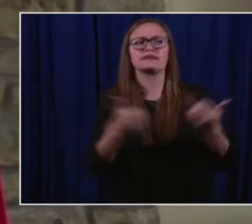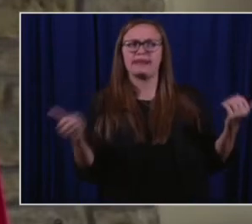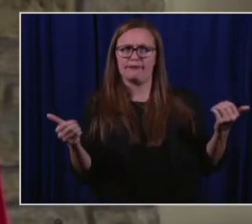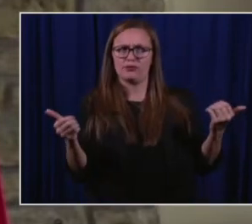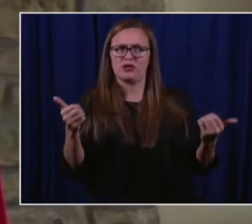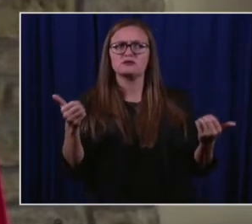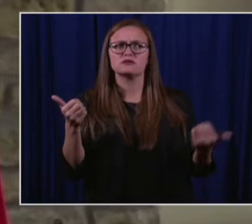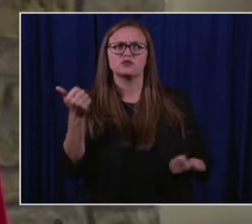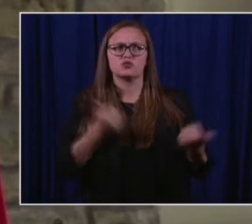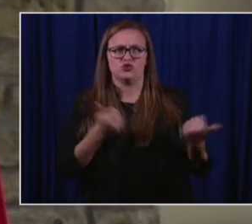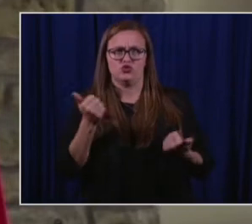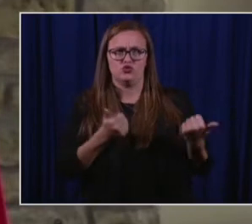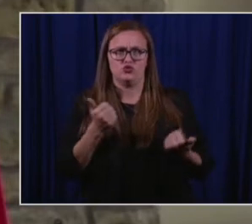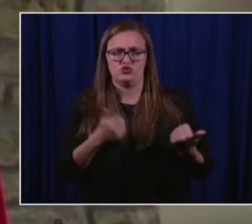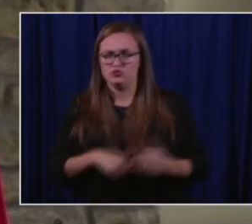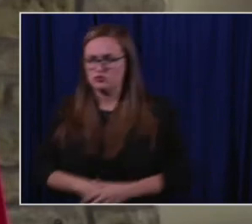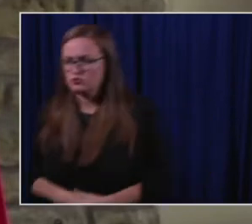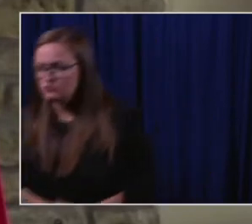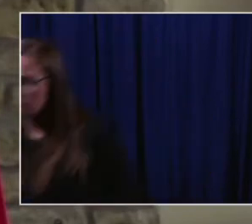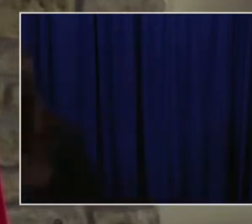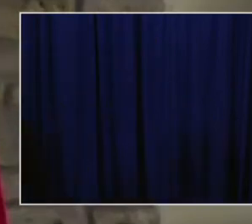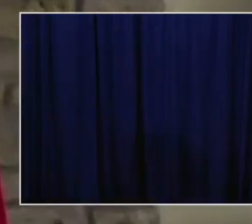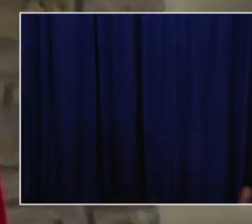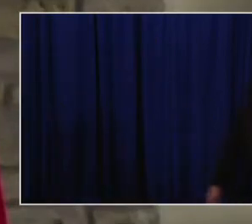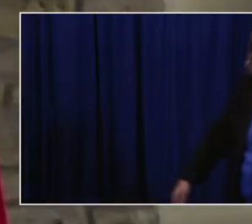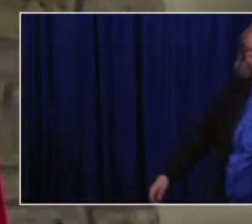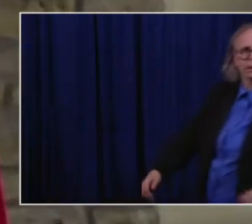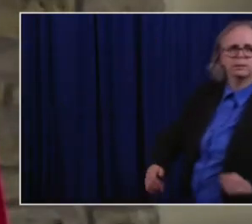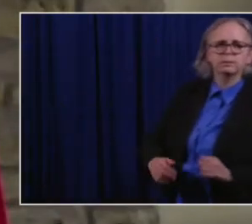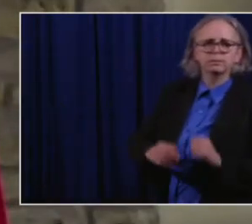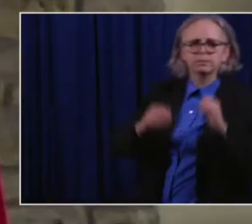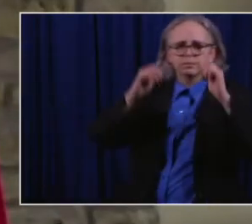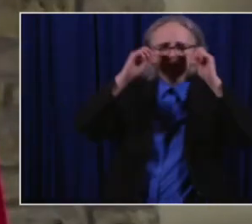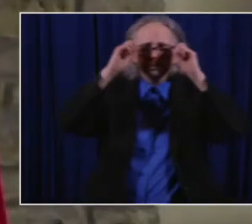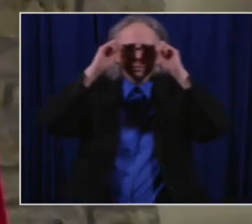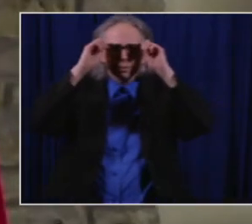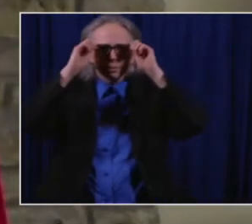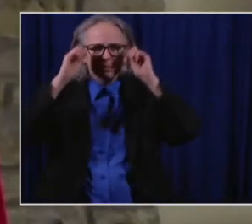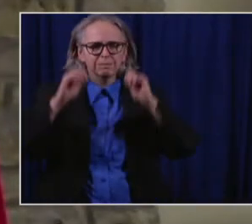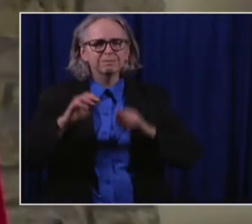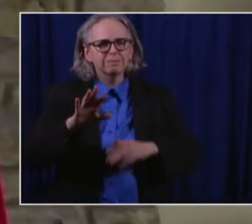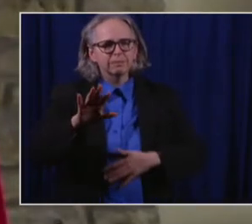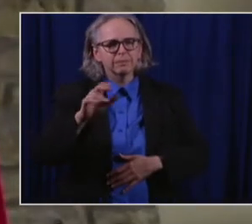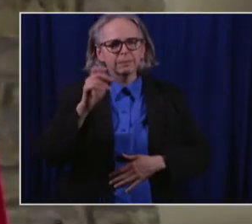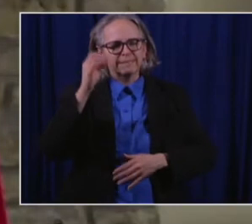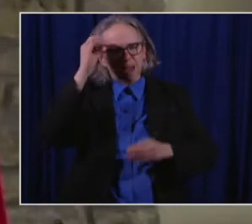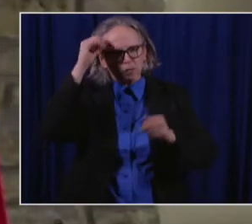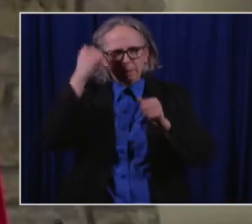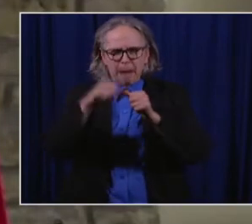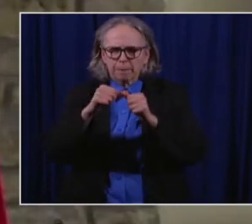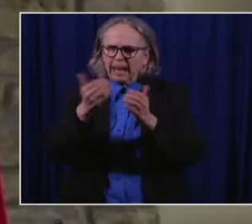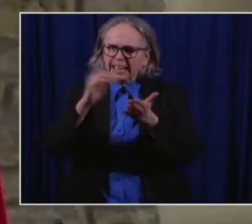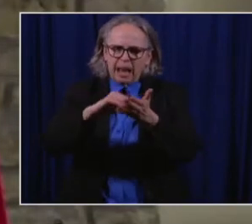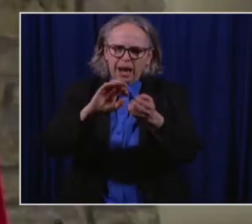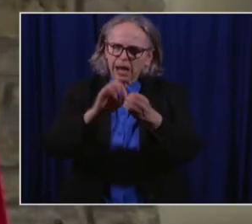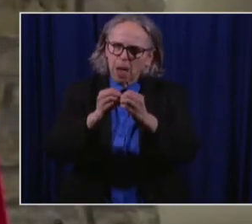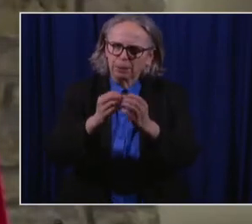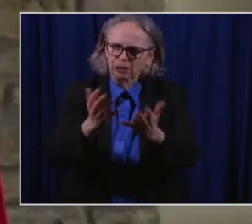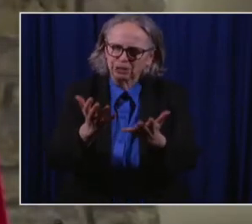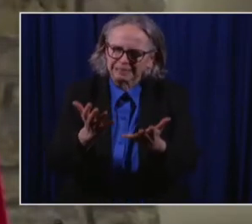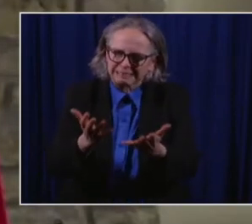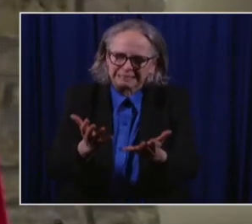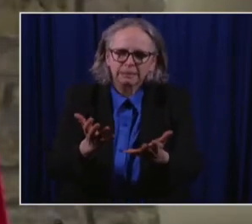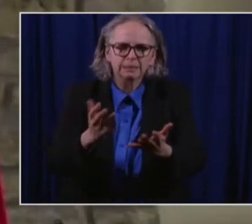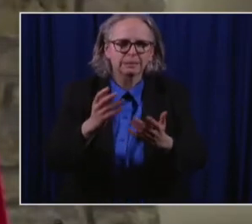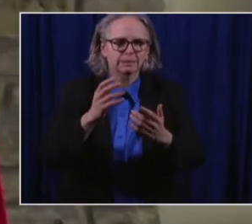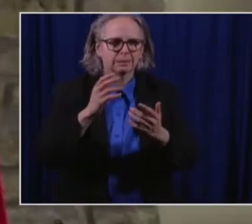their own separate doses? Yeah, as I remember, and I don't have the numbers in front of me, I think it's